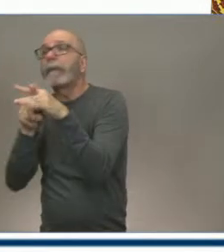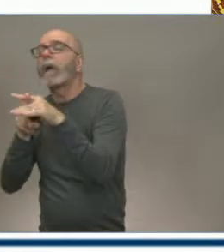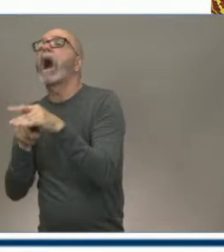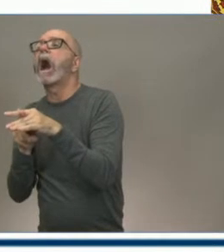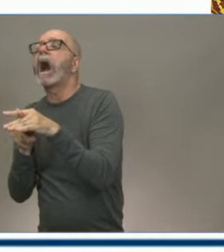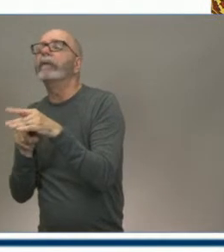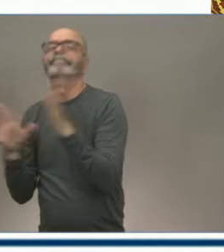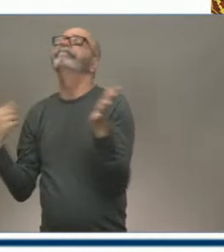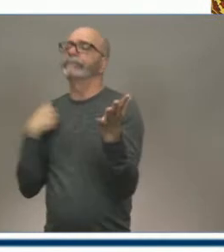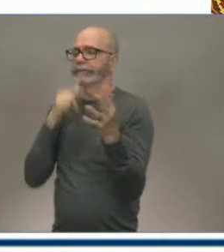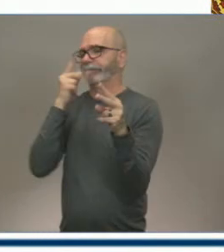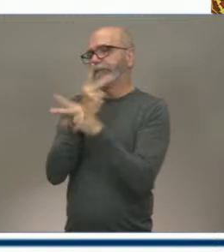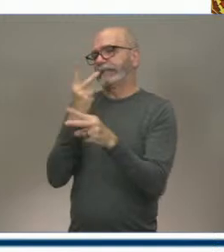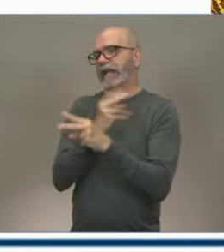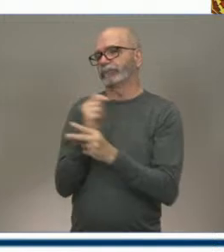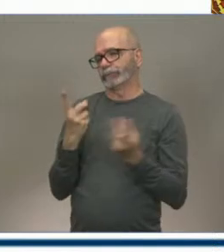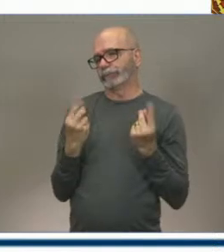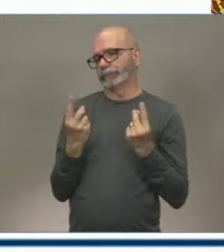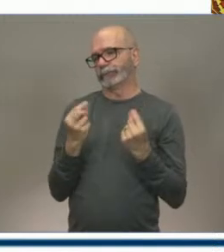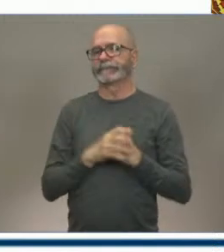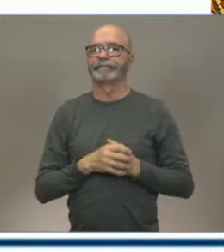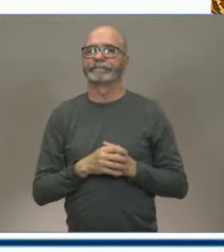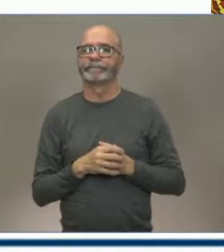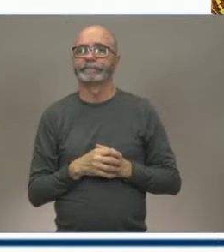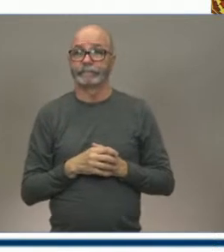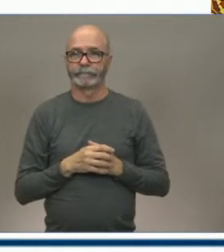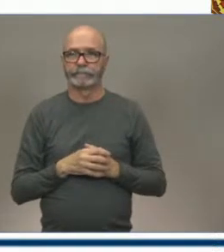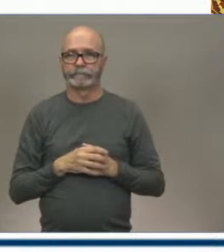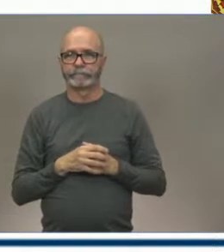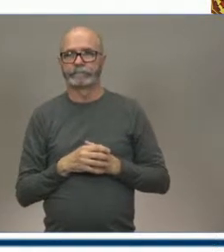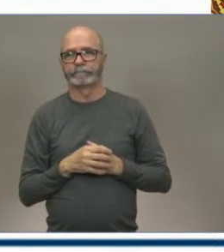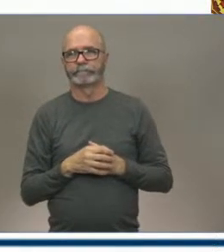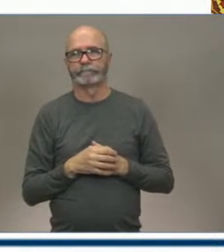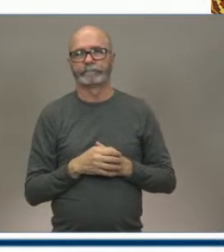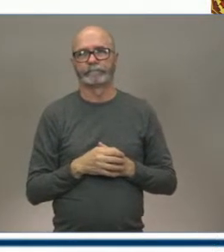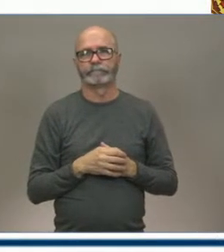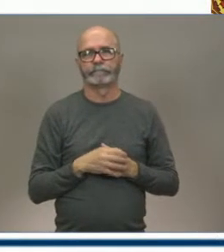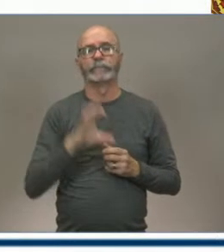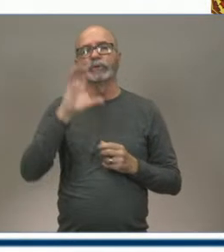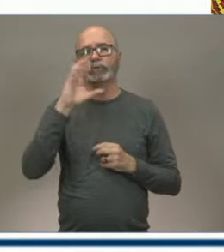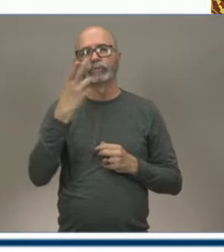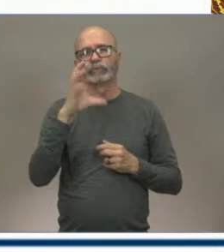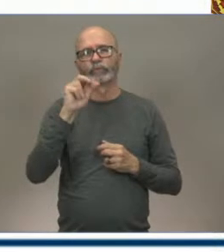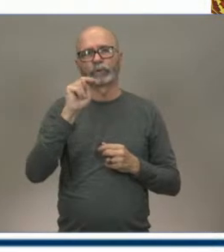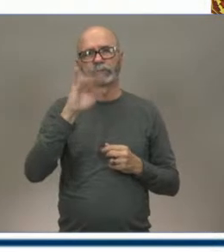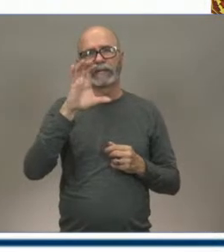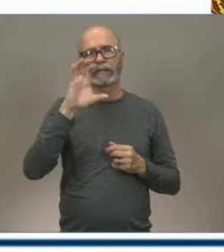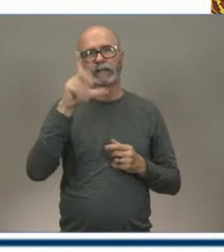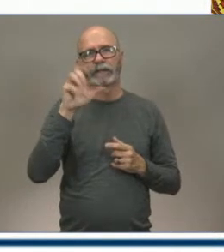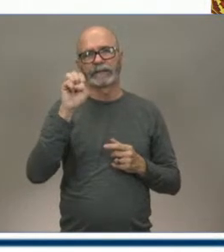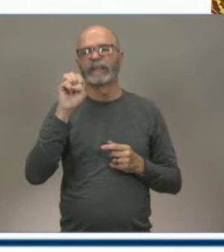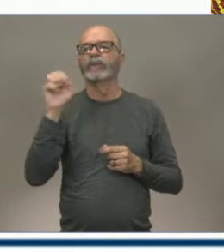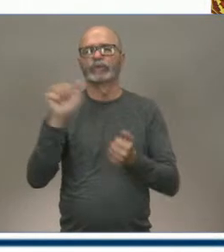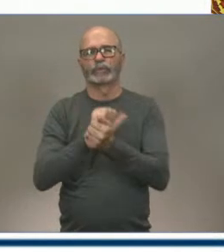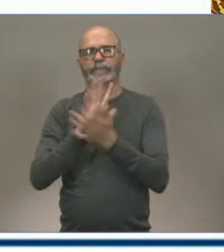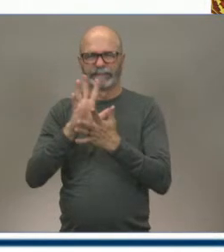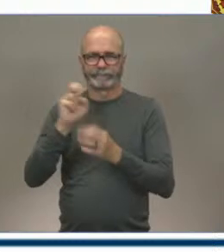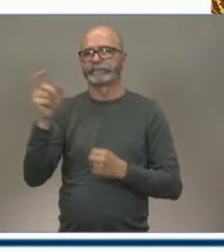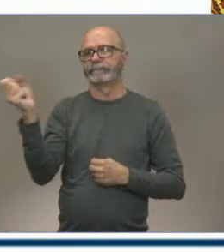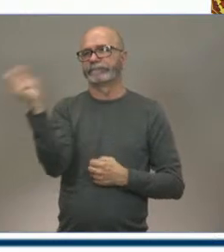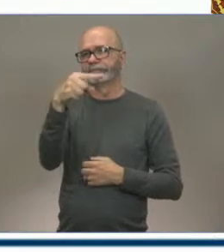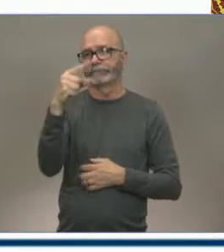John McPhee from the Chronicle Herald. Go ahead, John. Thank you. Dr. Strang, I'm just wondering about the exhilaration of the